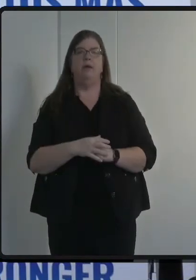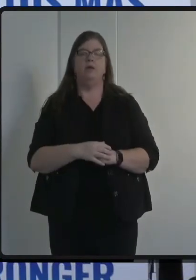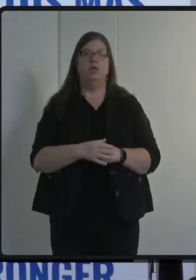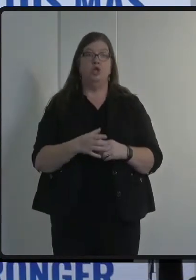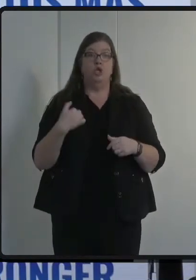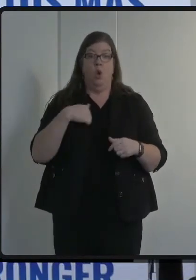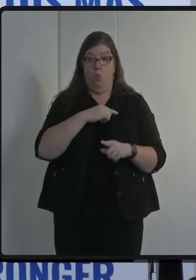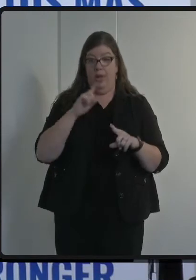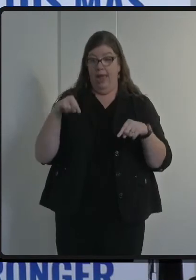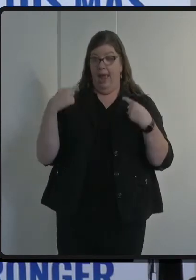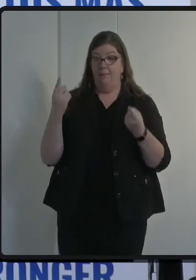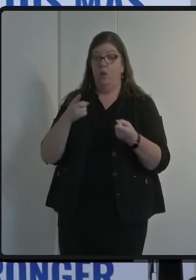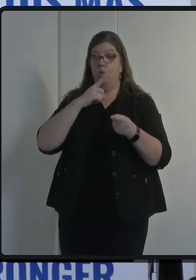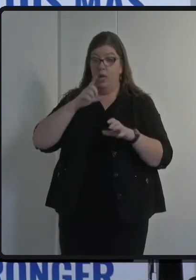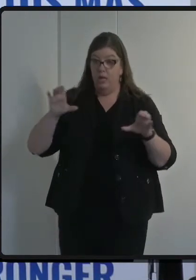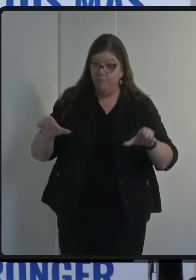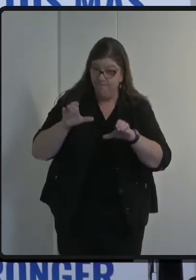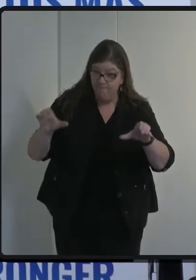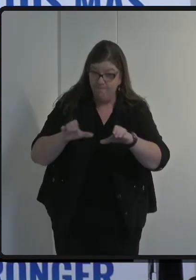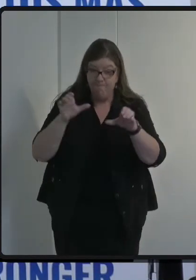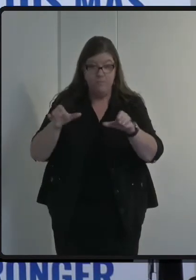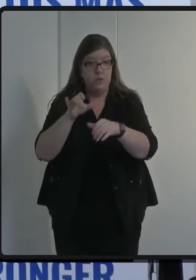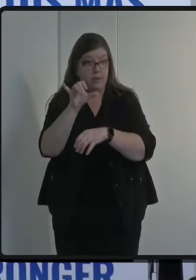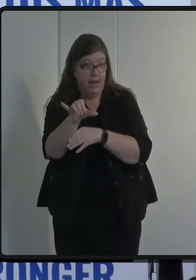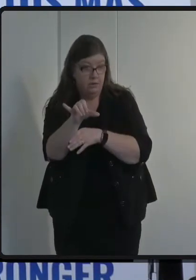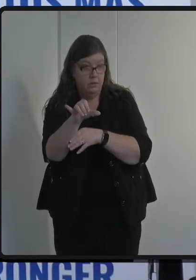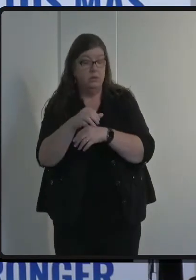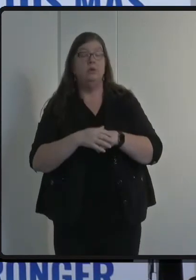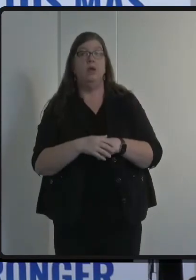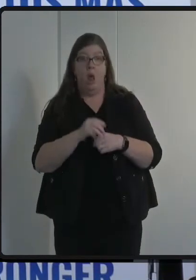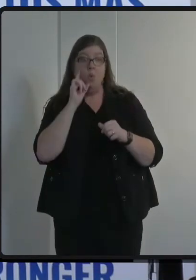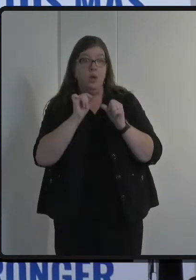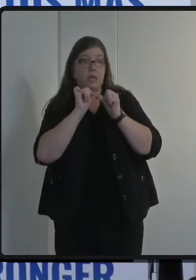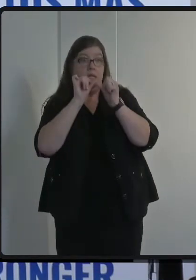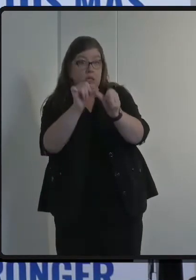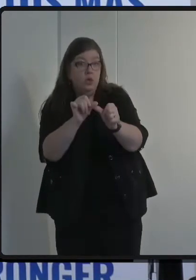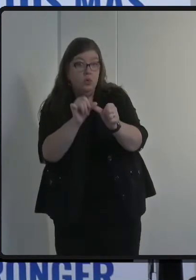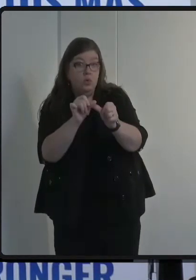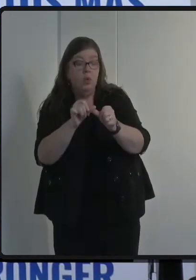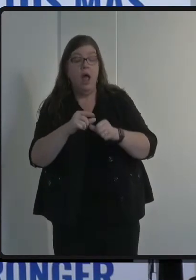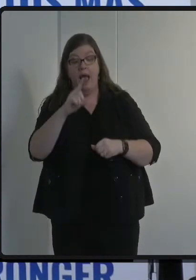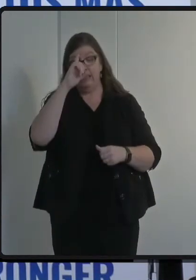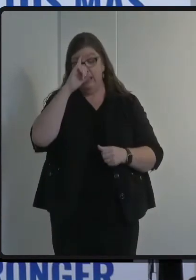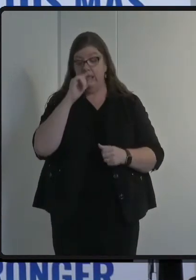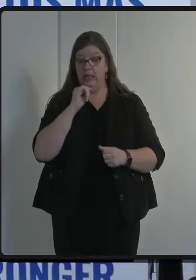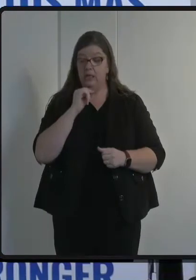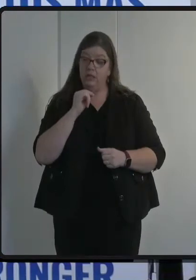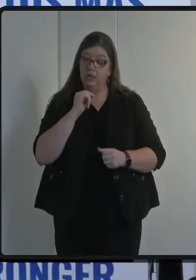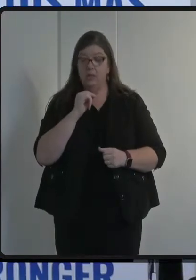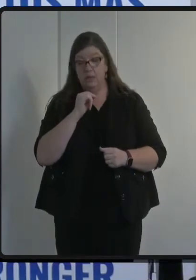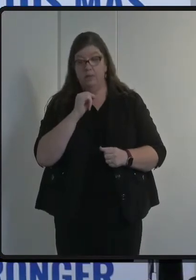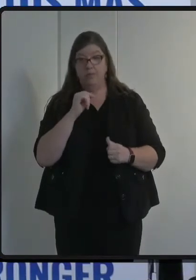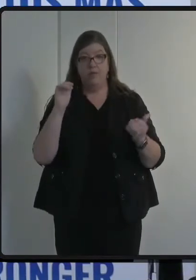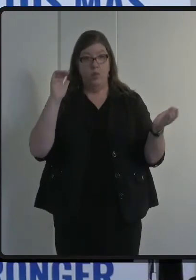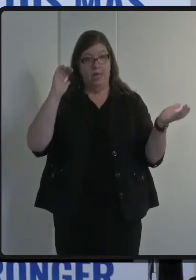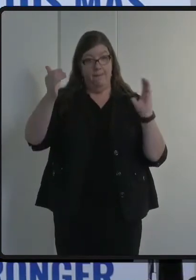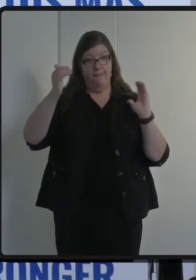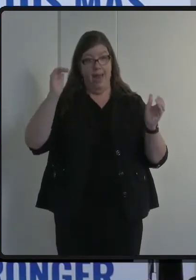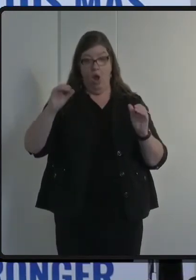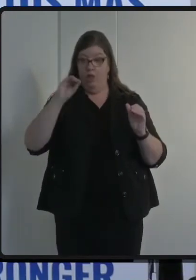have been on the forefront of doing that, and we continue to do that. And I think that when we compare the